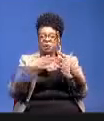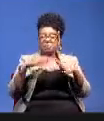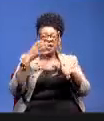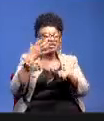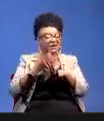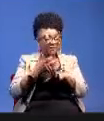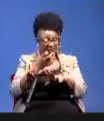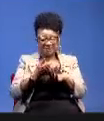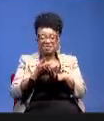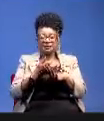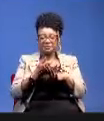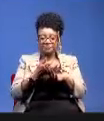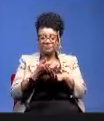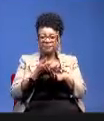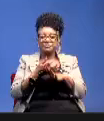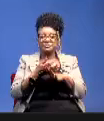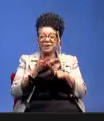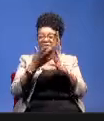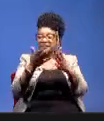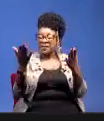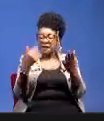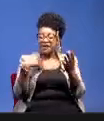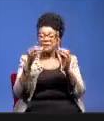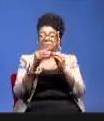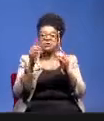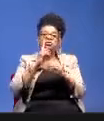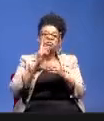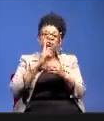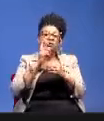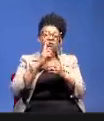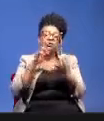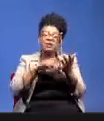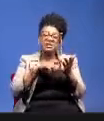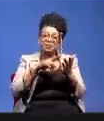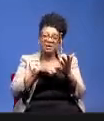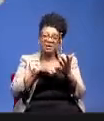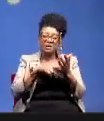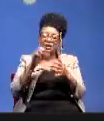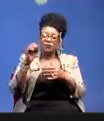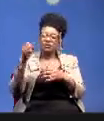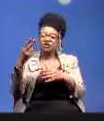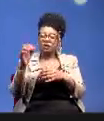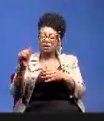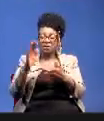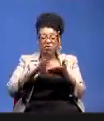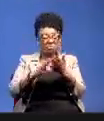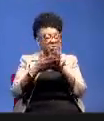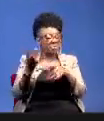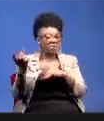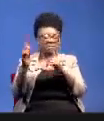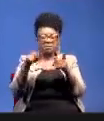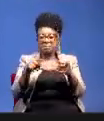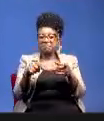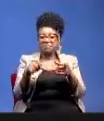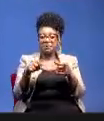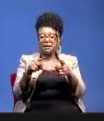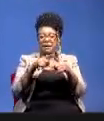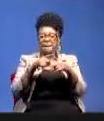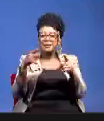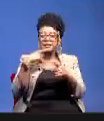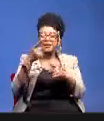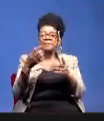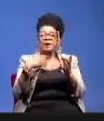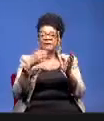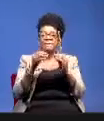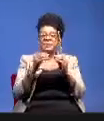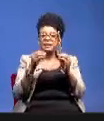my friend. Go out there and say, I have a meeting tomorrow to register SHA. No one will come. But tell them I have a